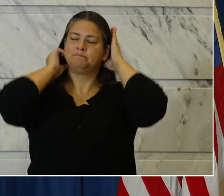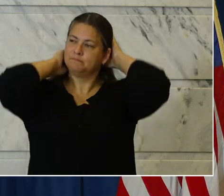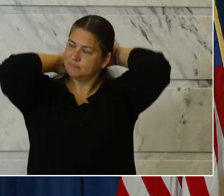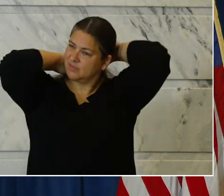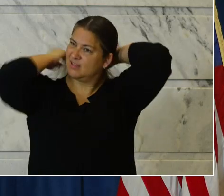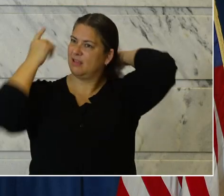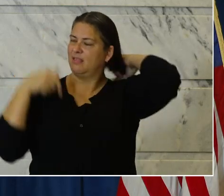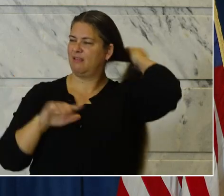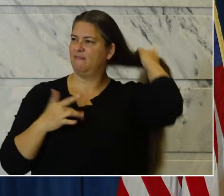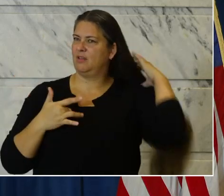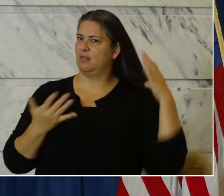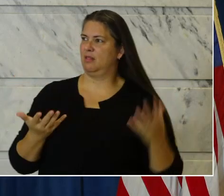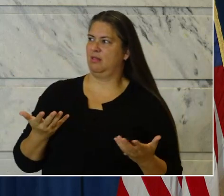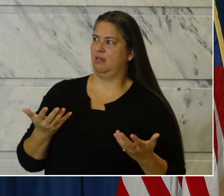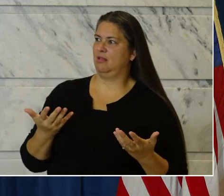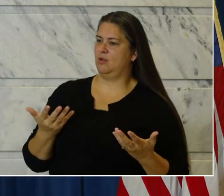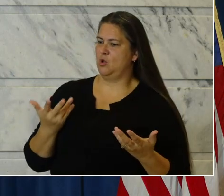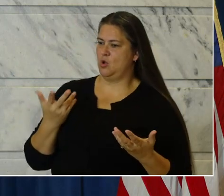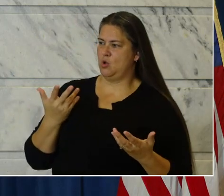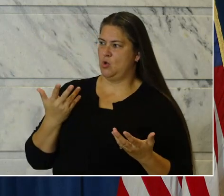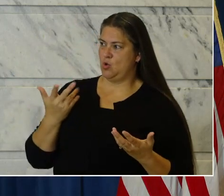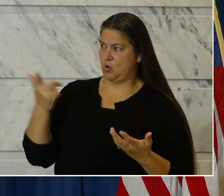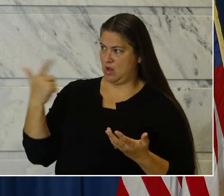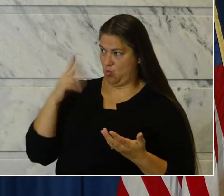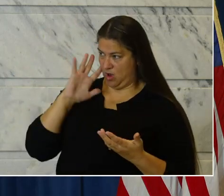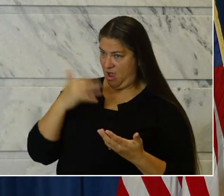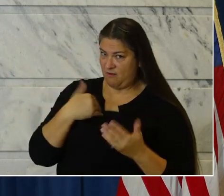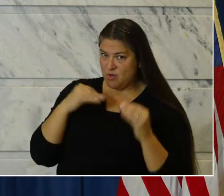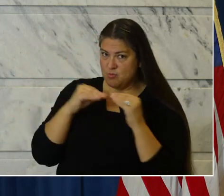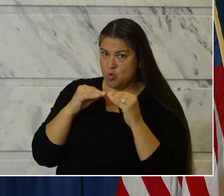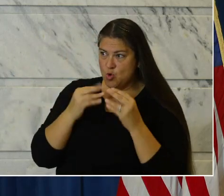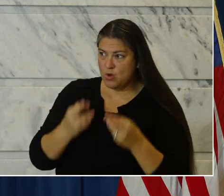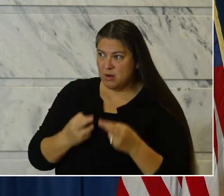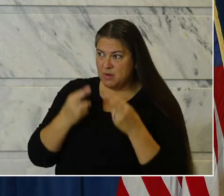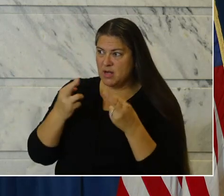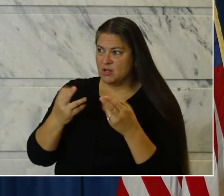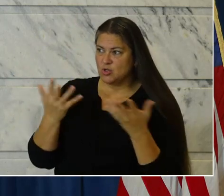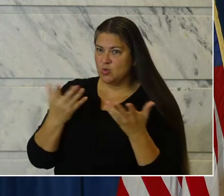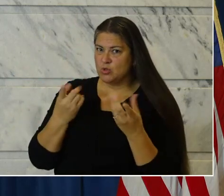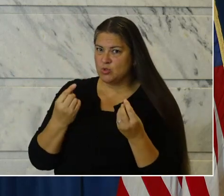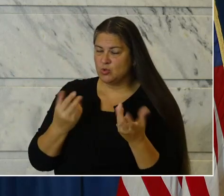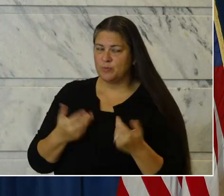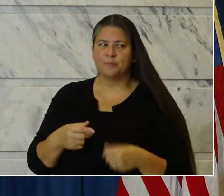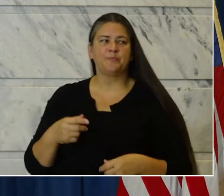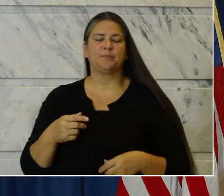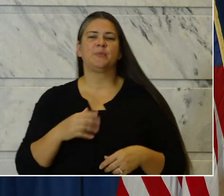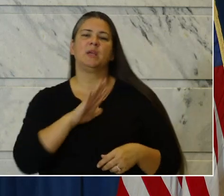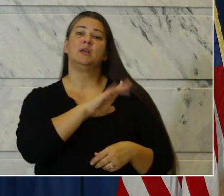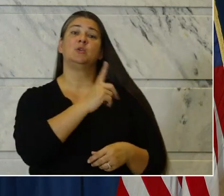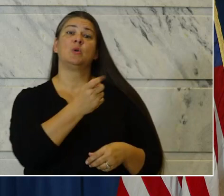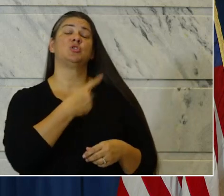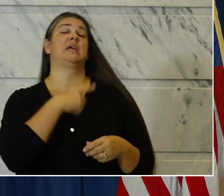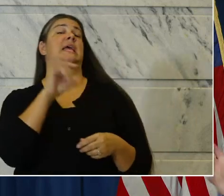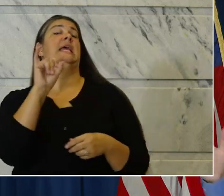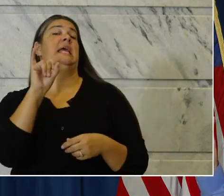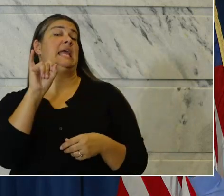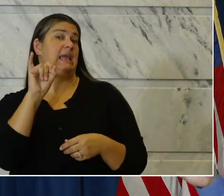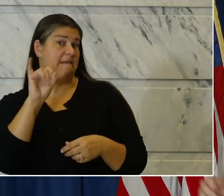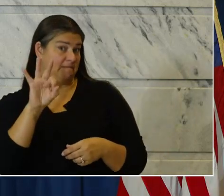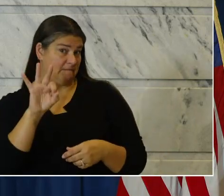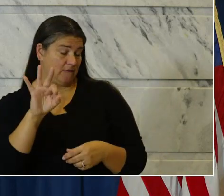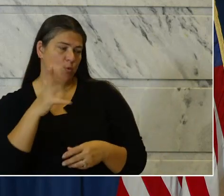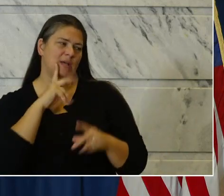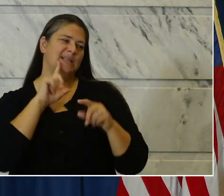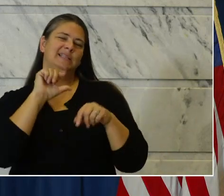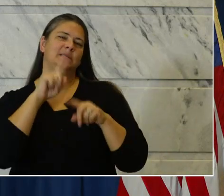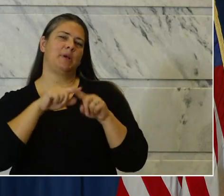when could you come back out and have more recommendations and Question is if and when, based on the data